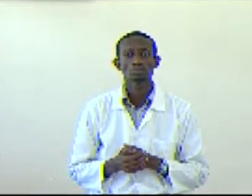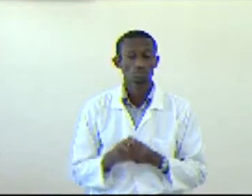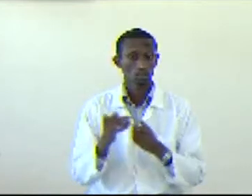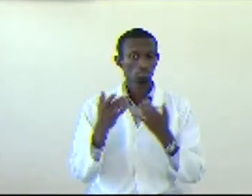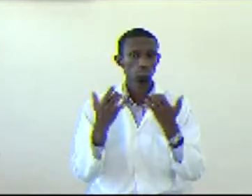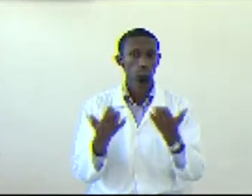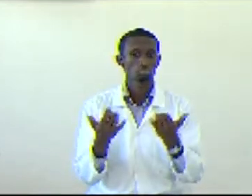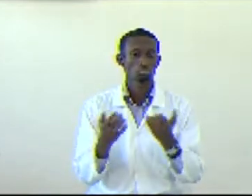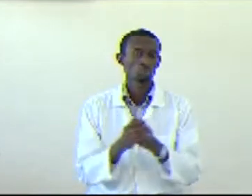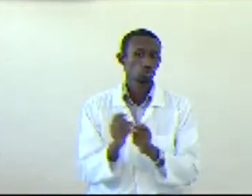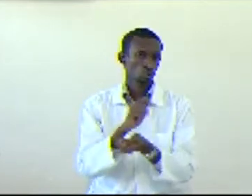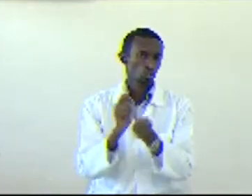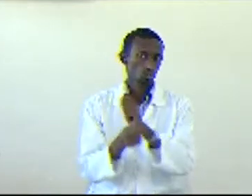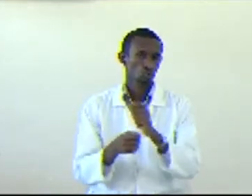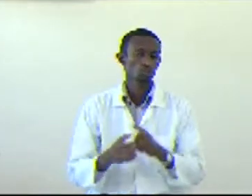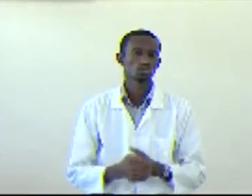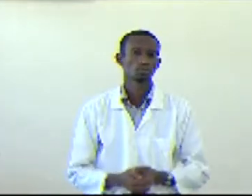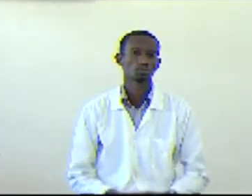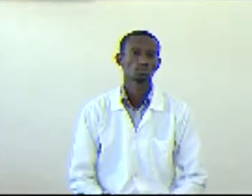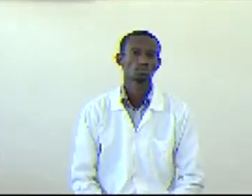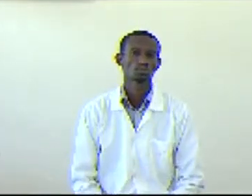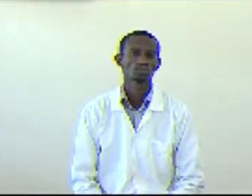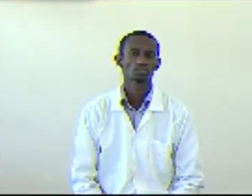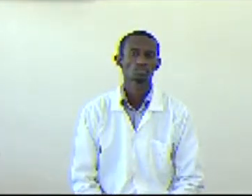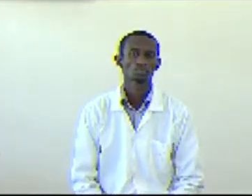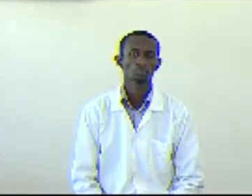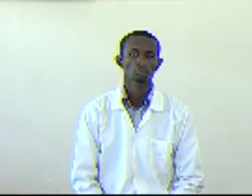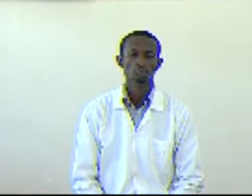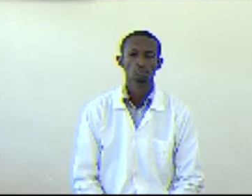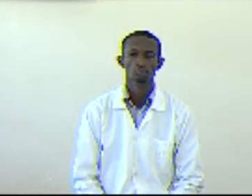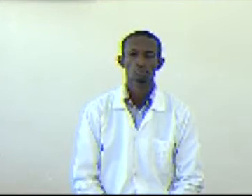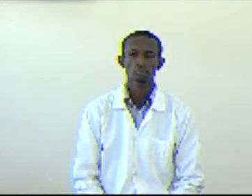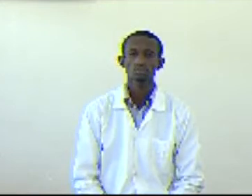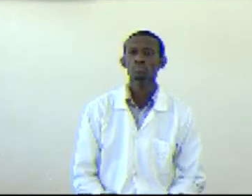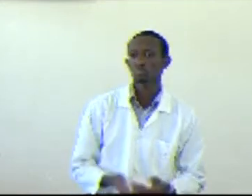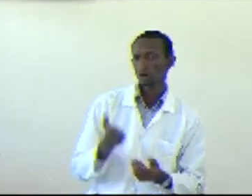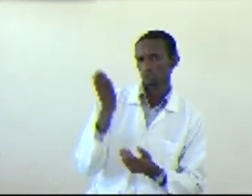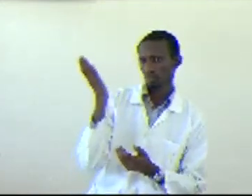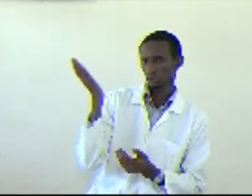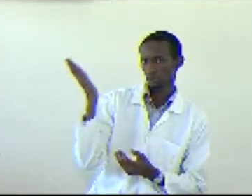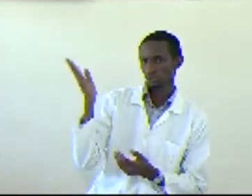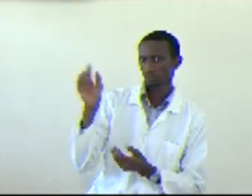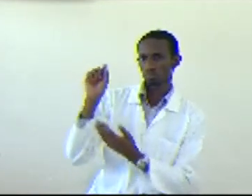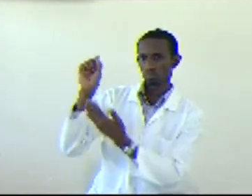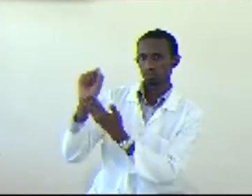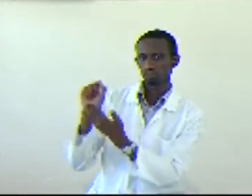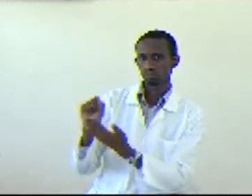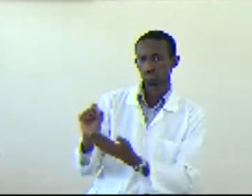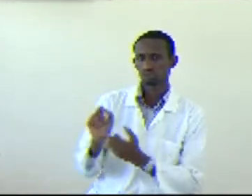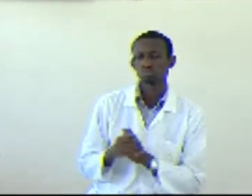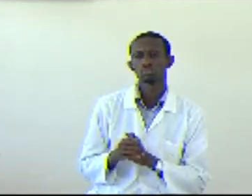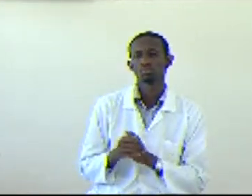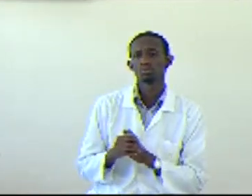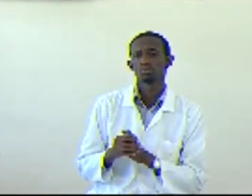changes. Okay, so this is a point that we can now end this